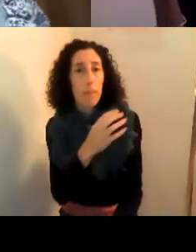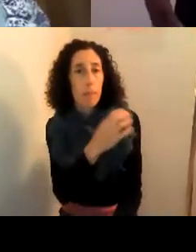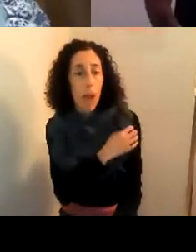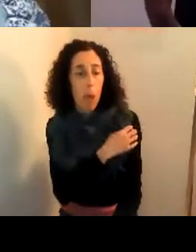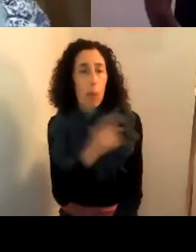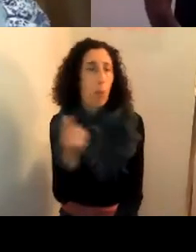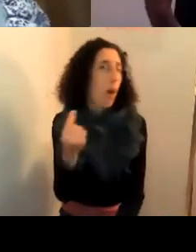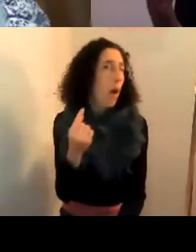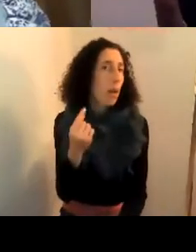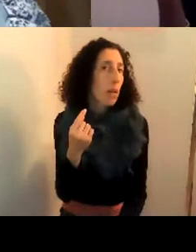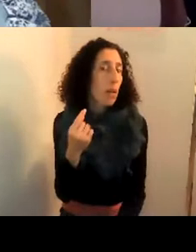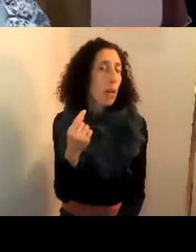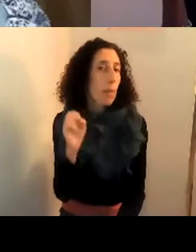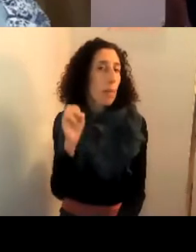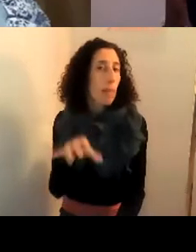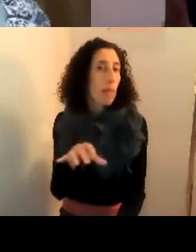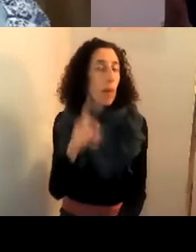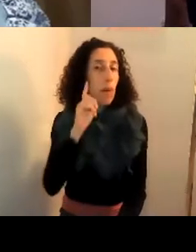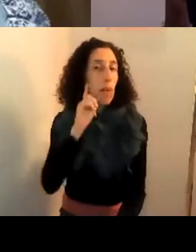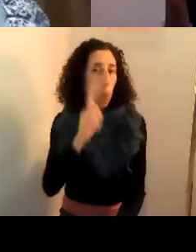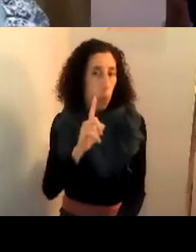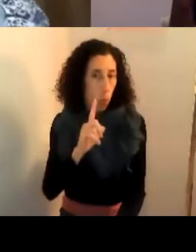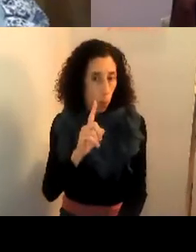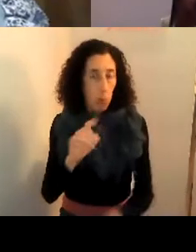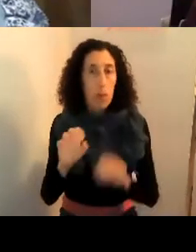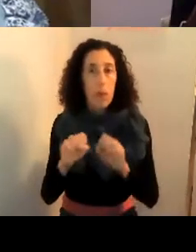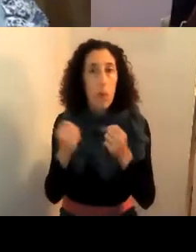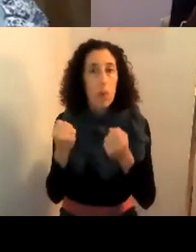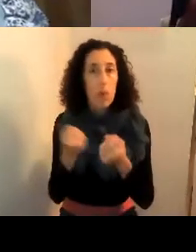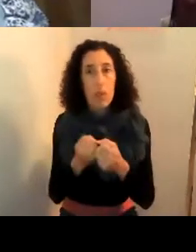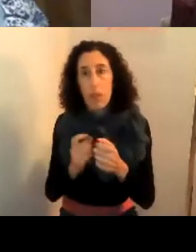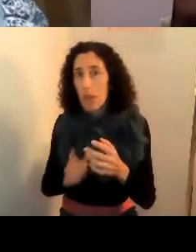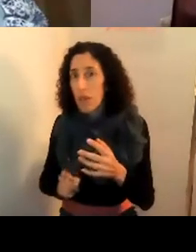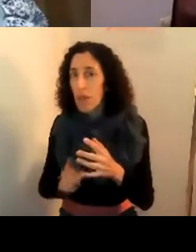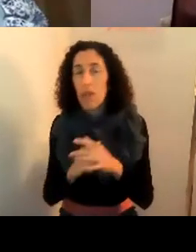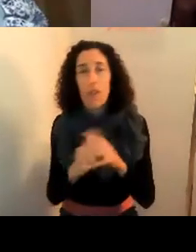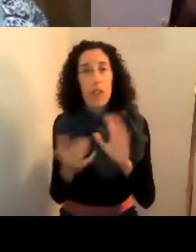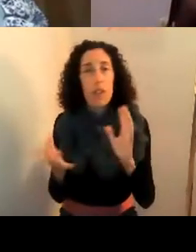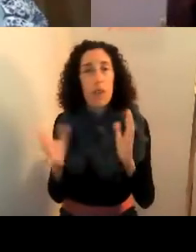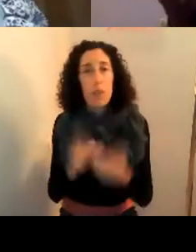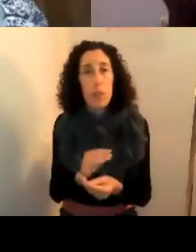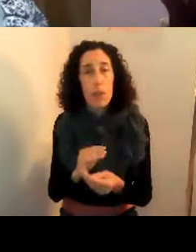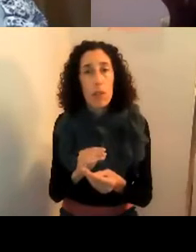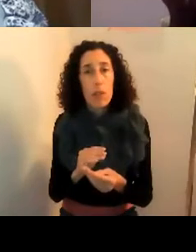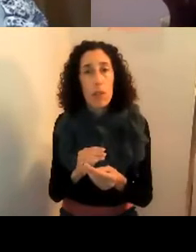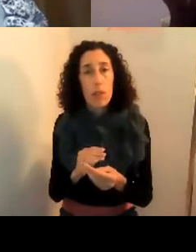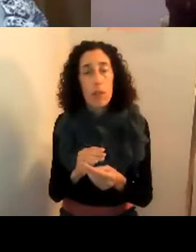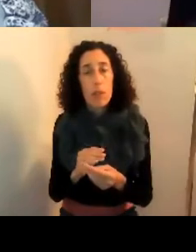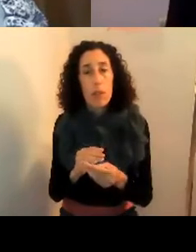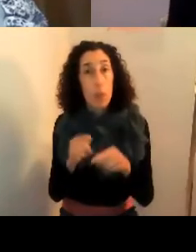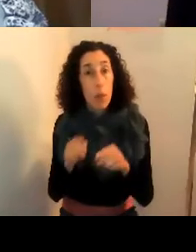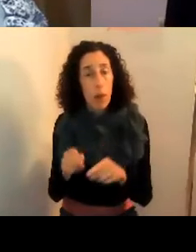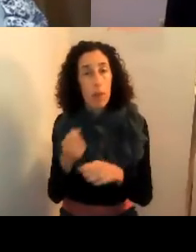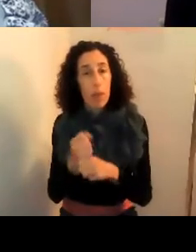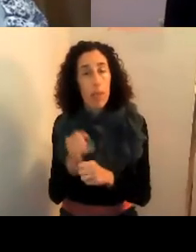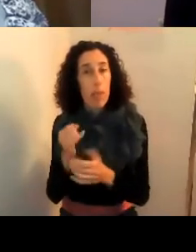social transformation? How does that support us as a community in moving towards those goals?